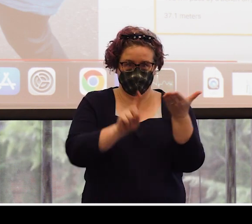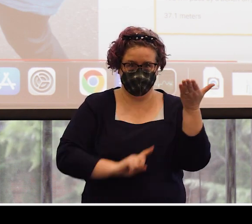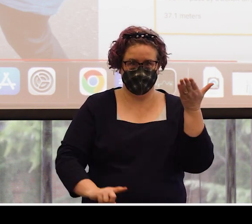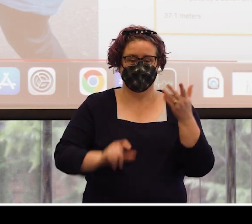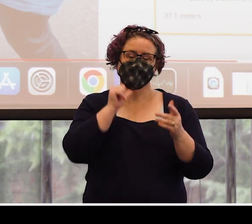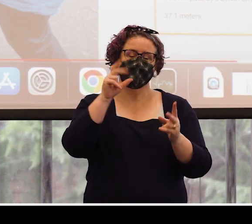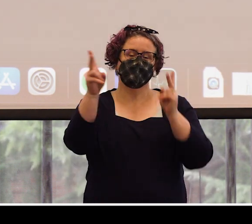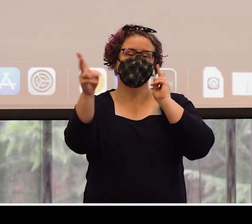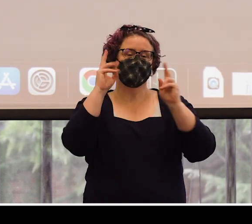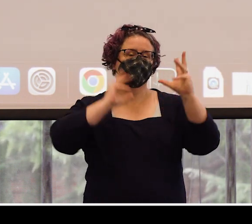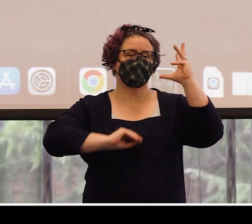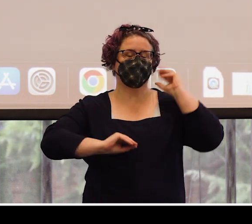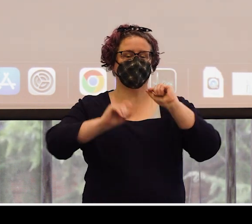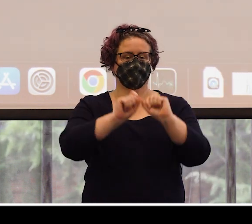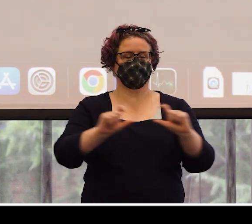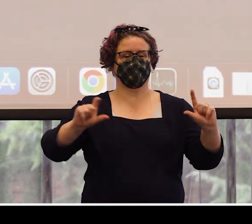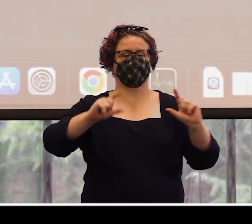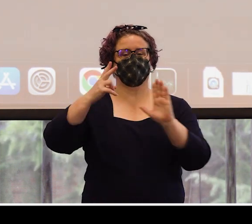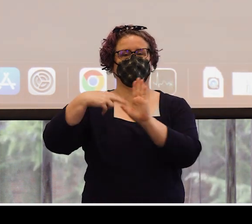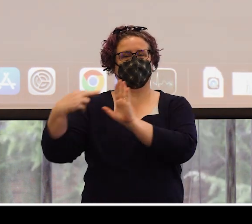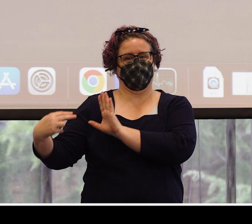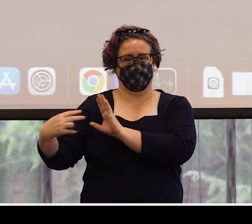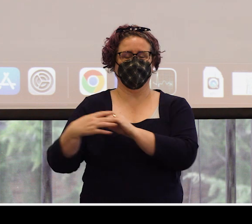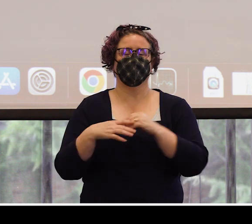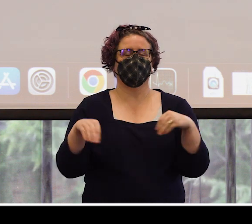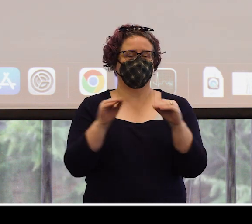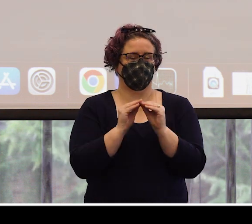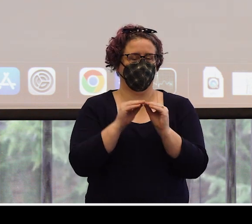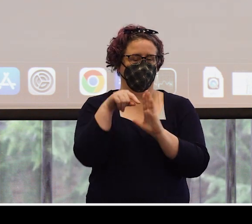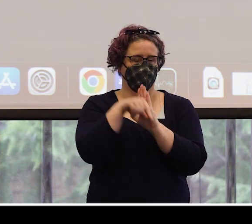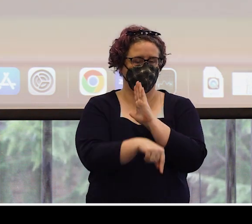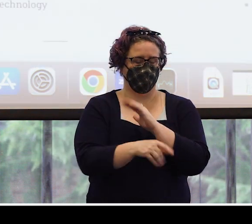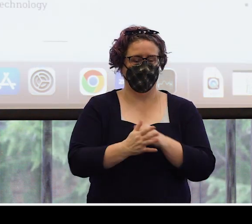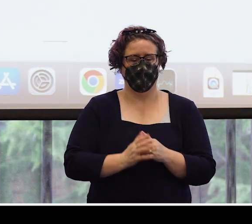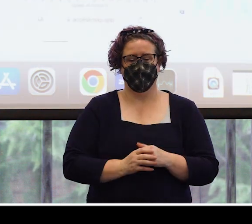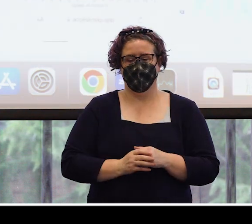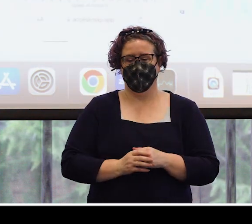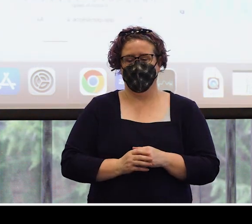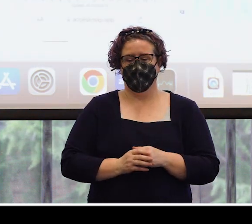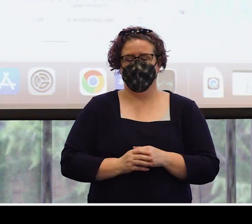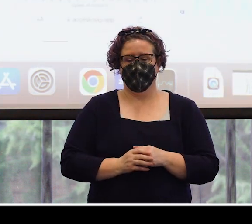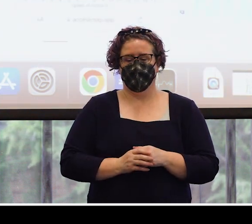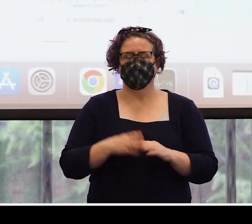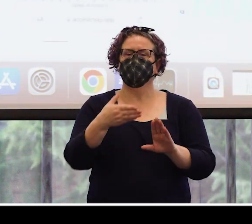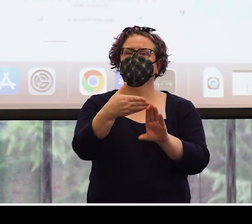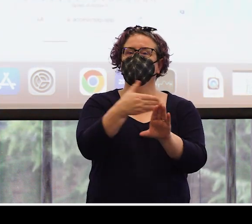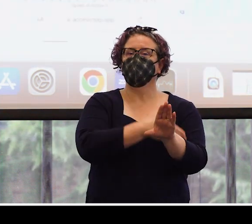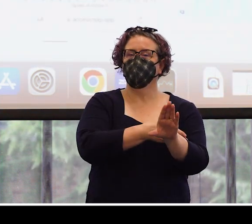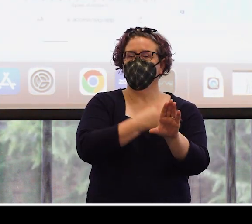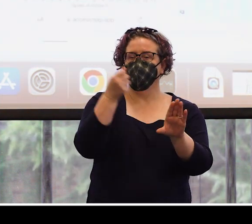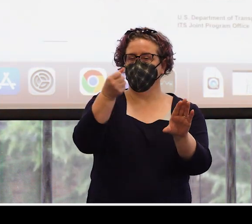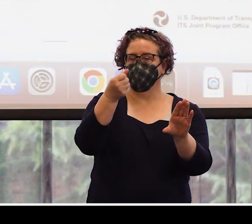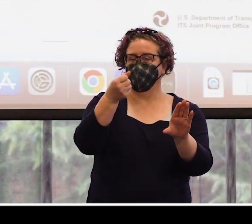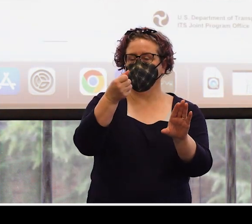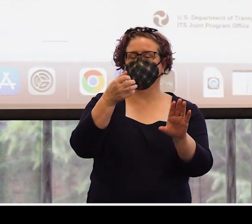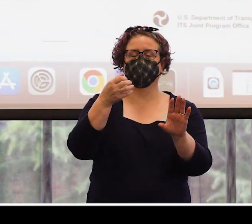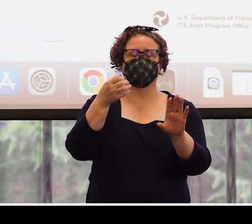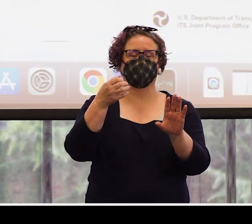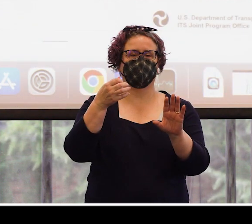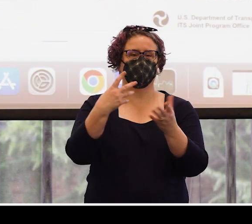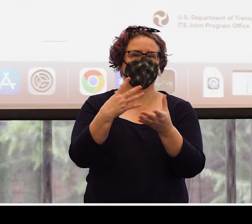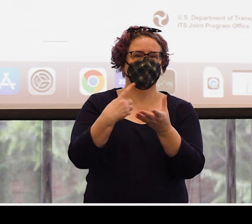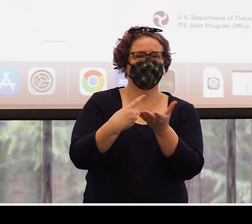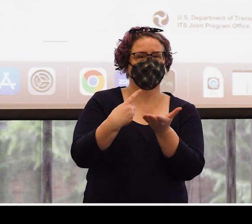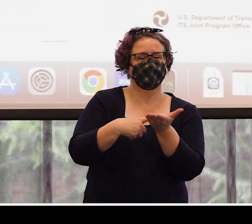non-visual experience or the screen reader mode. Before that, I want to take a moment to just talk about